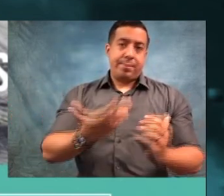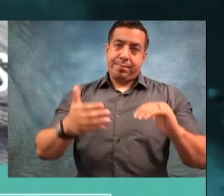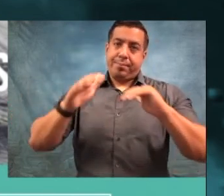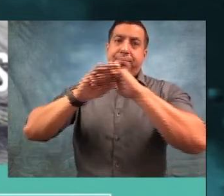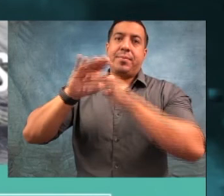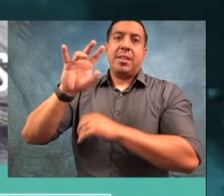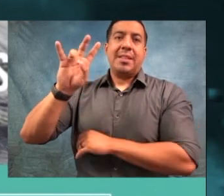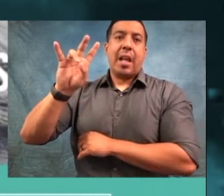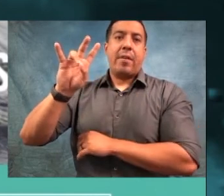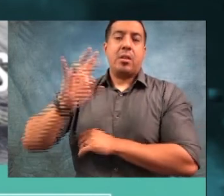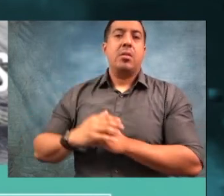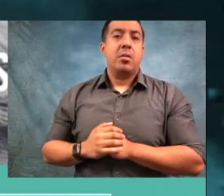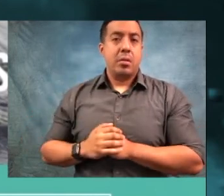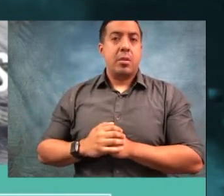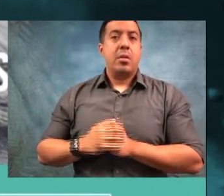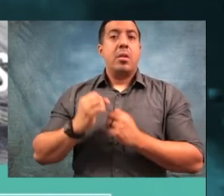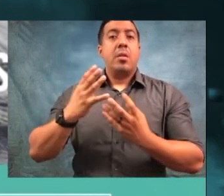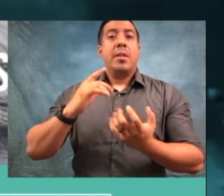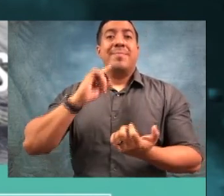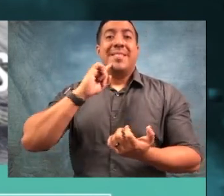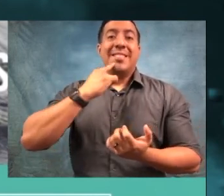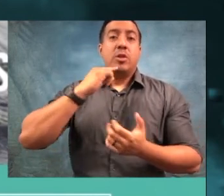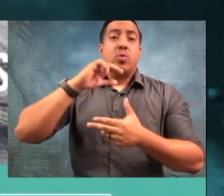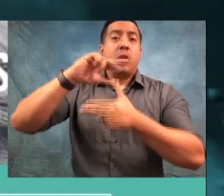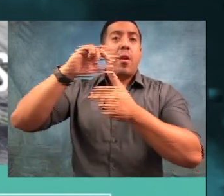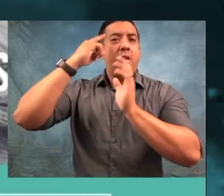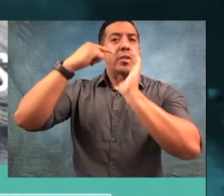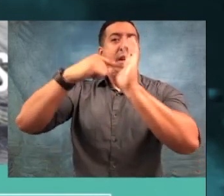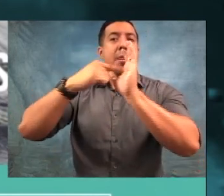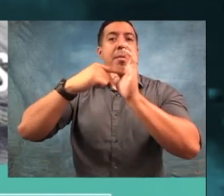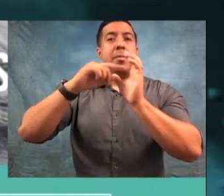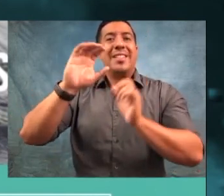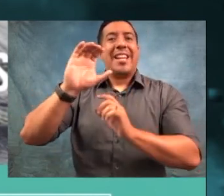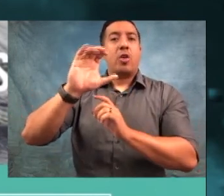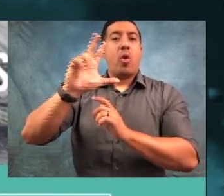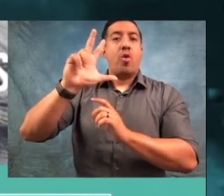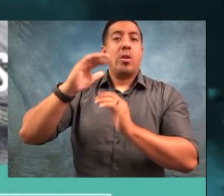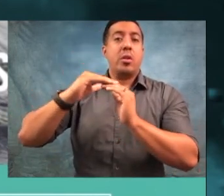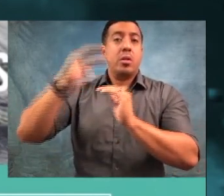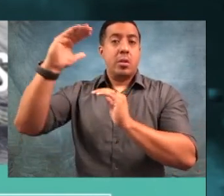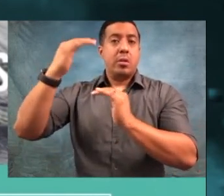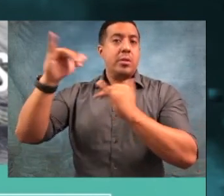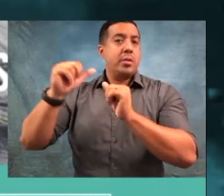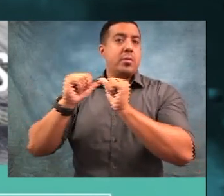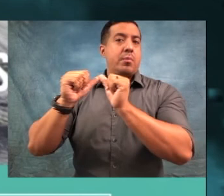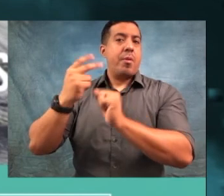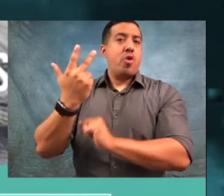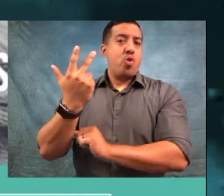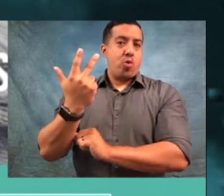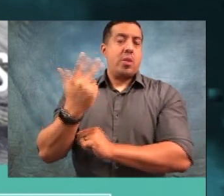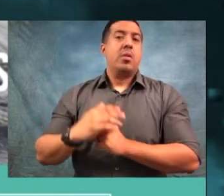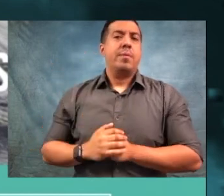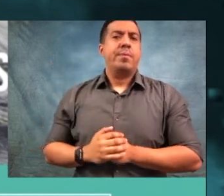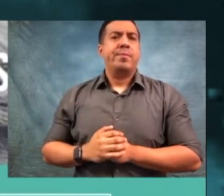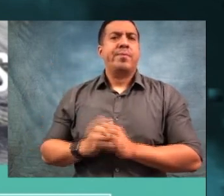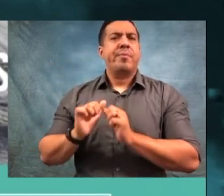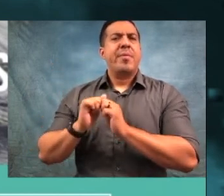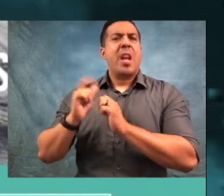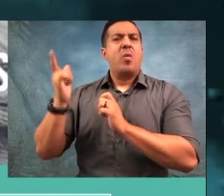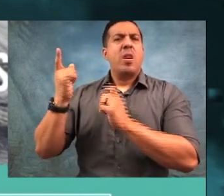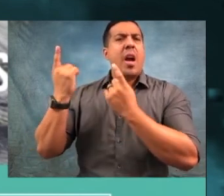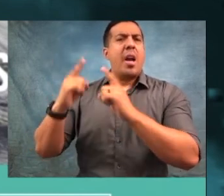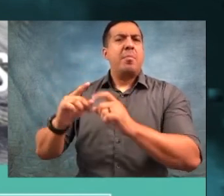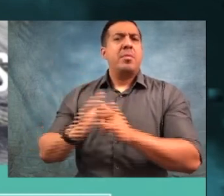on average 6, has gone up to 7. And the number of major hurricanes, meaning Category 3 or higher, remains at